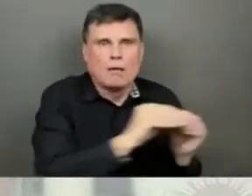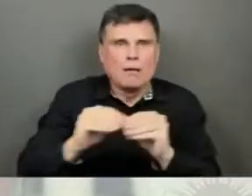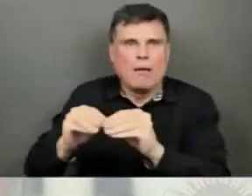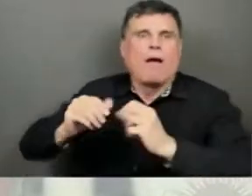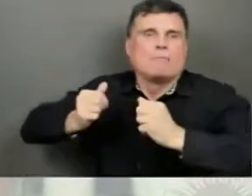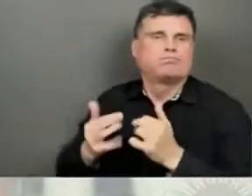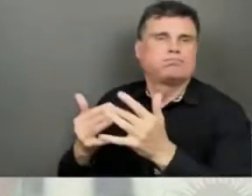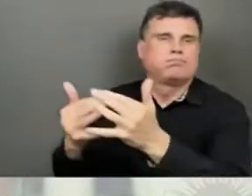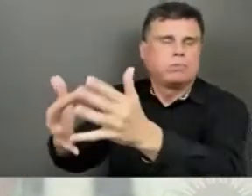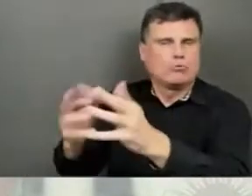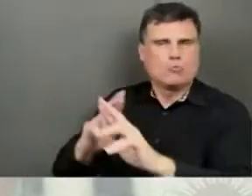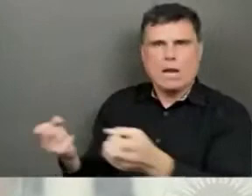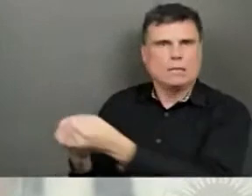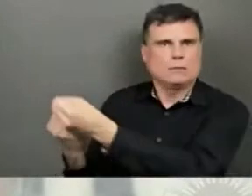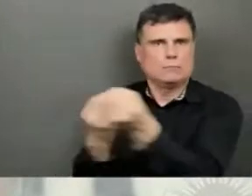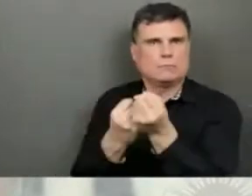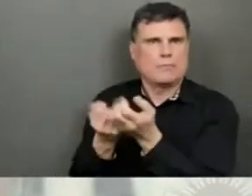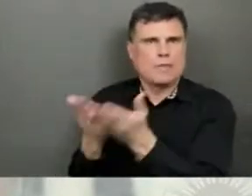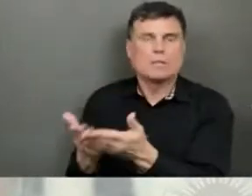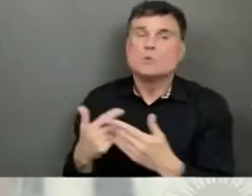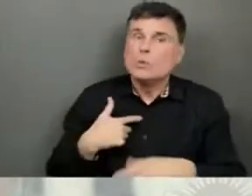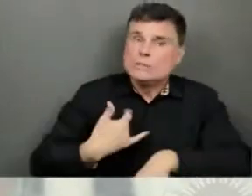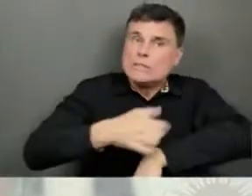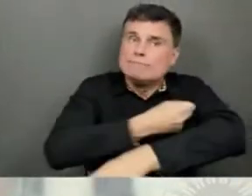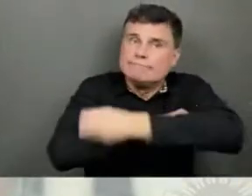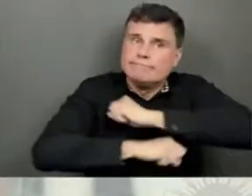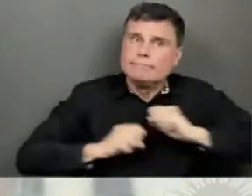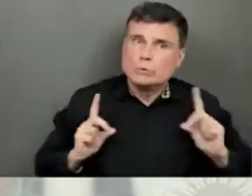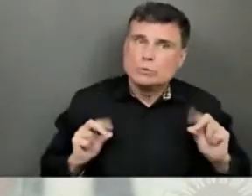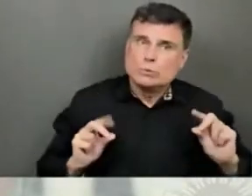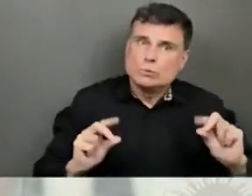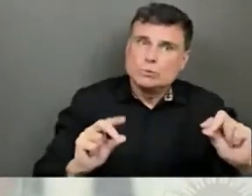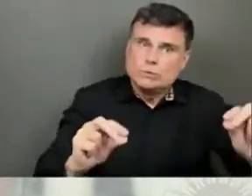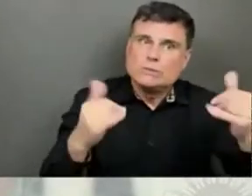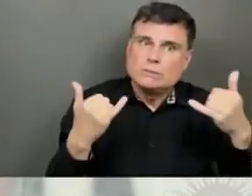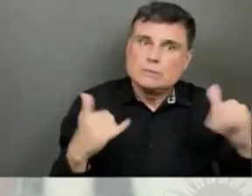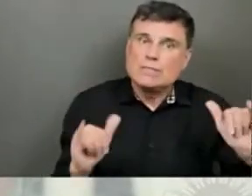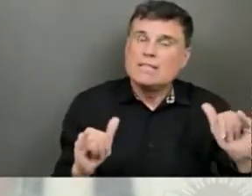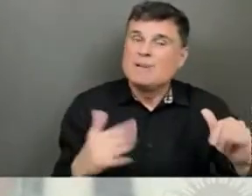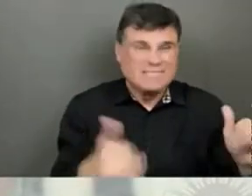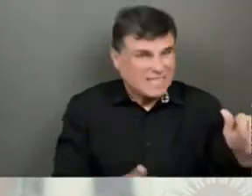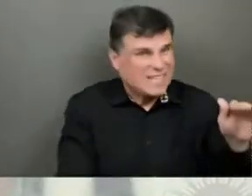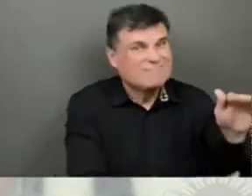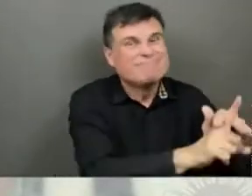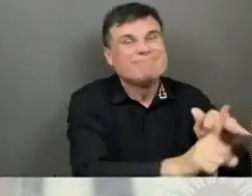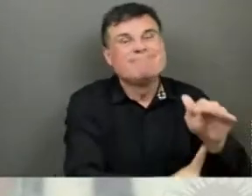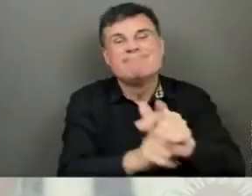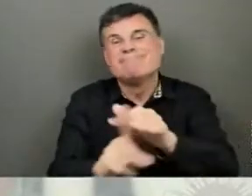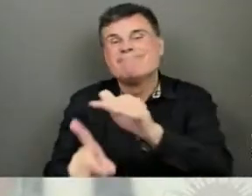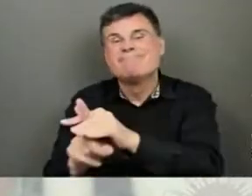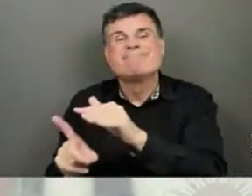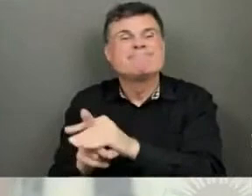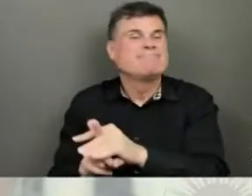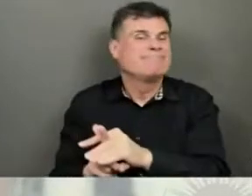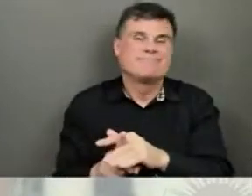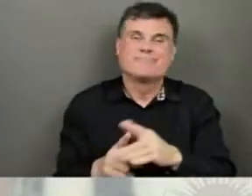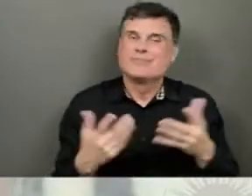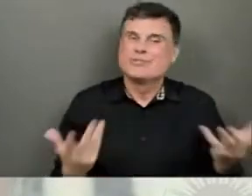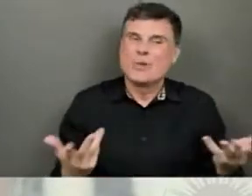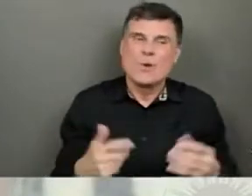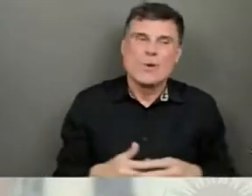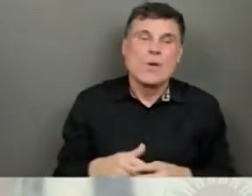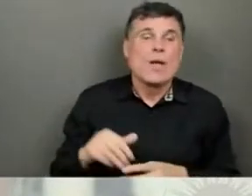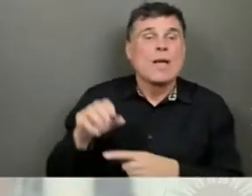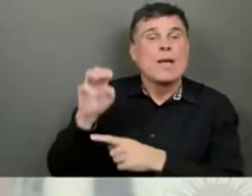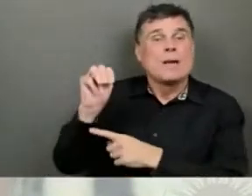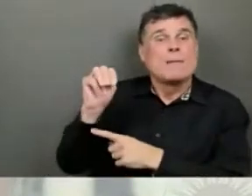coming, do come, and we've seen it now on a number of occasions in Merritt. And the Interior Health Authority is engaged to make sure